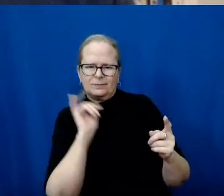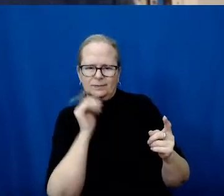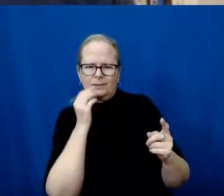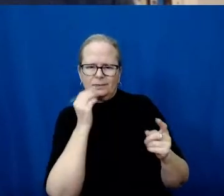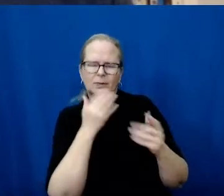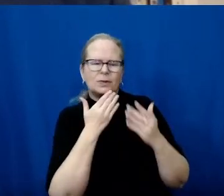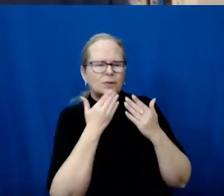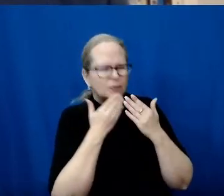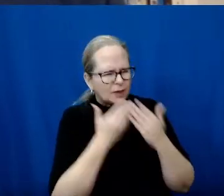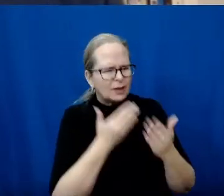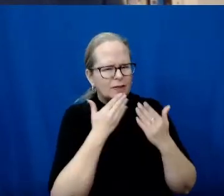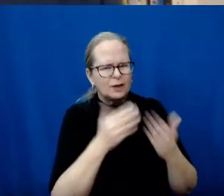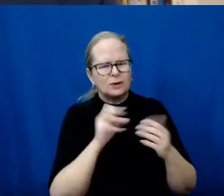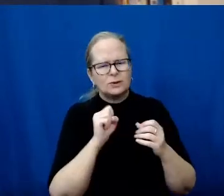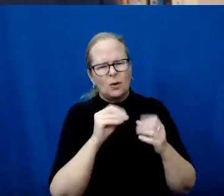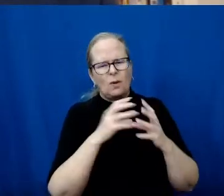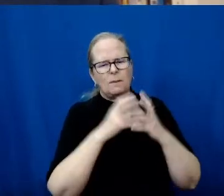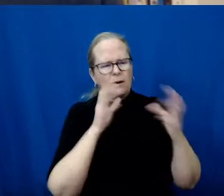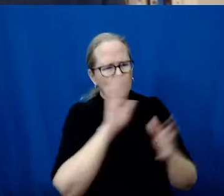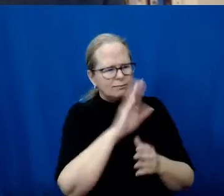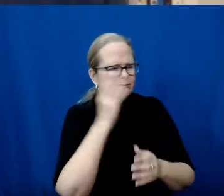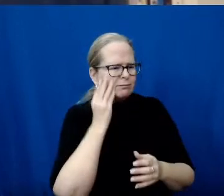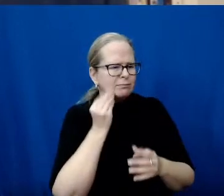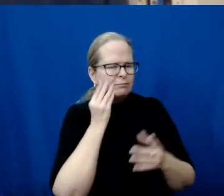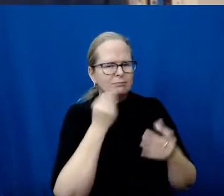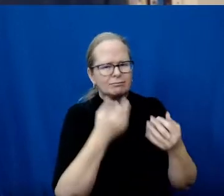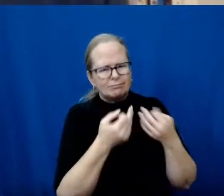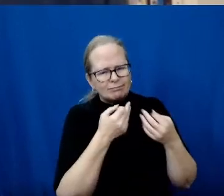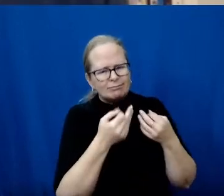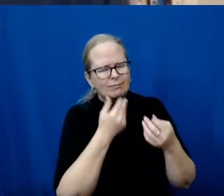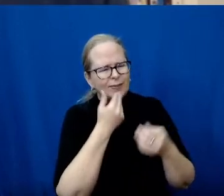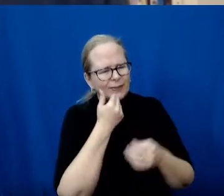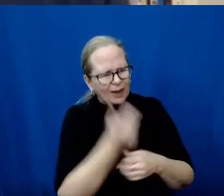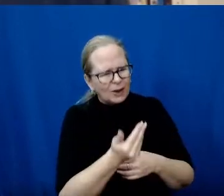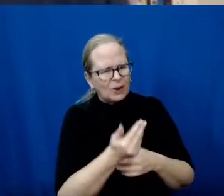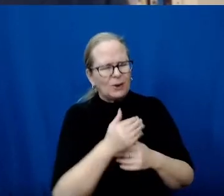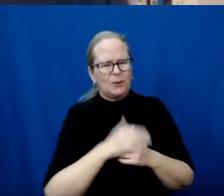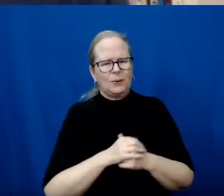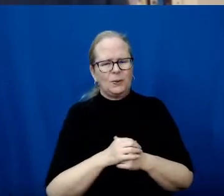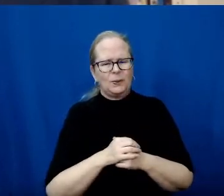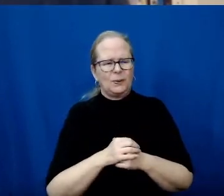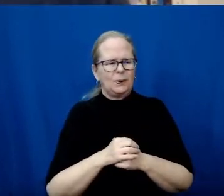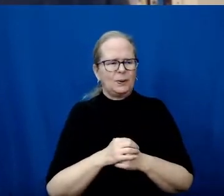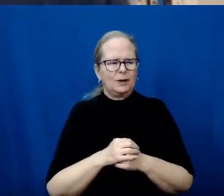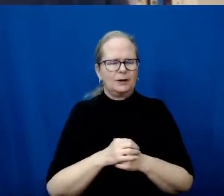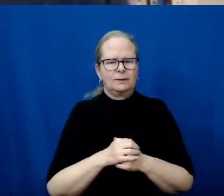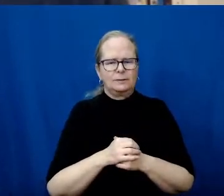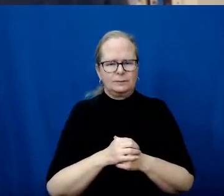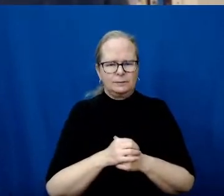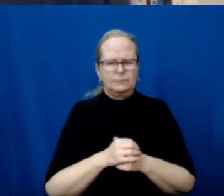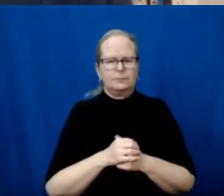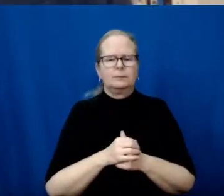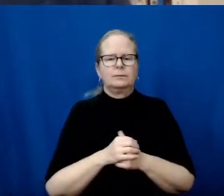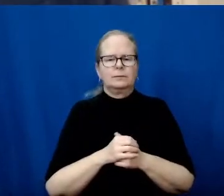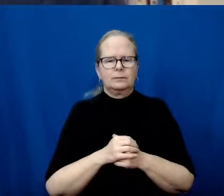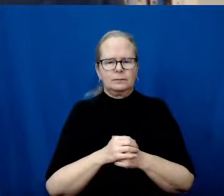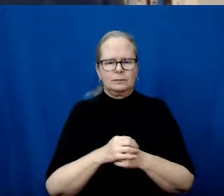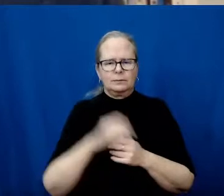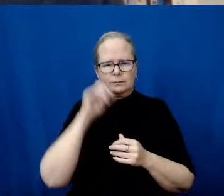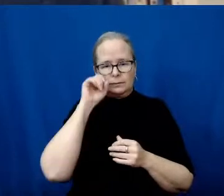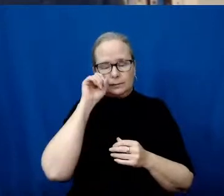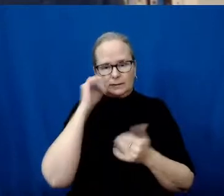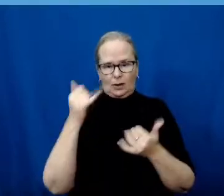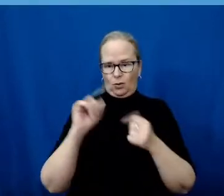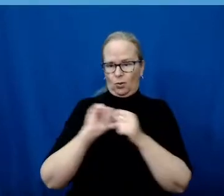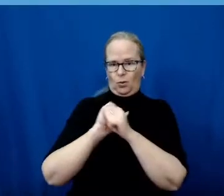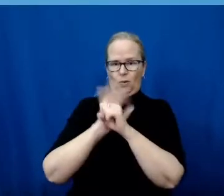your experience with having COVID at home after 2 years of trying to prevent COVID coming